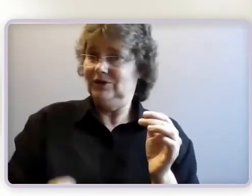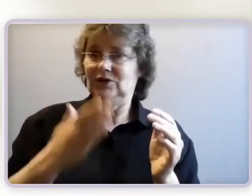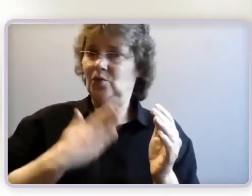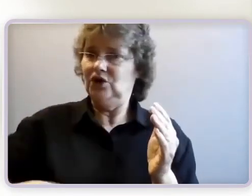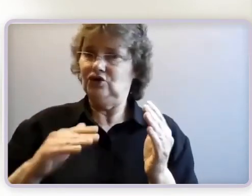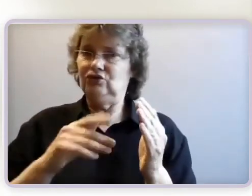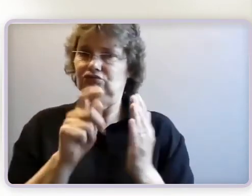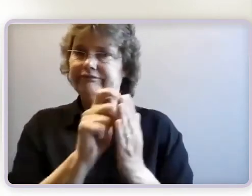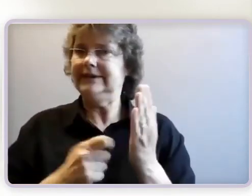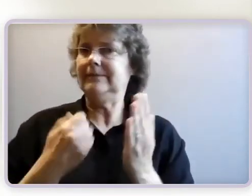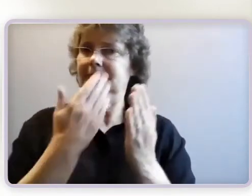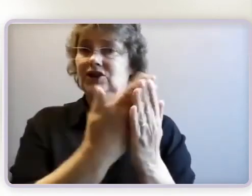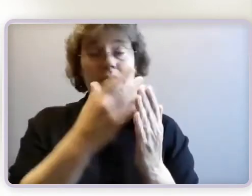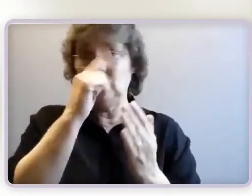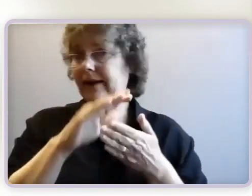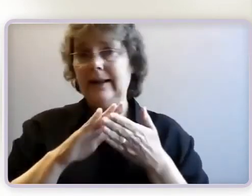We can work with